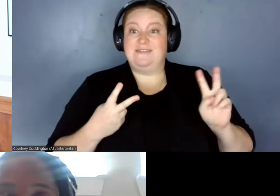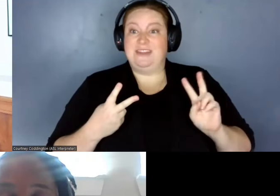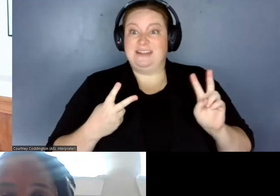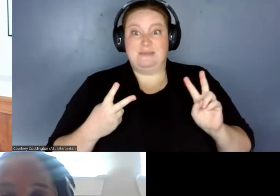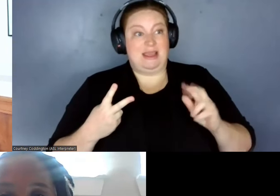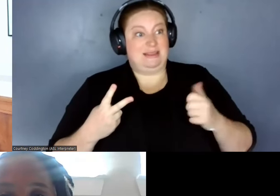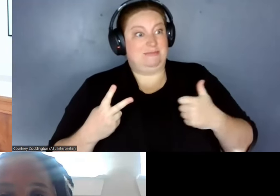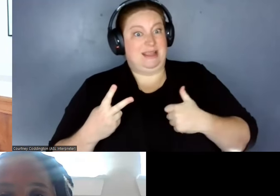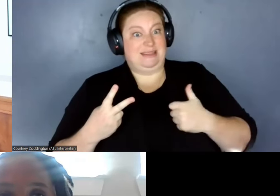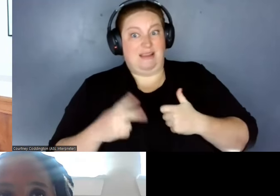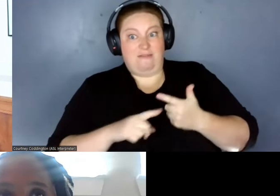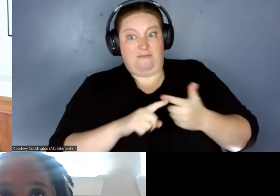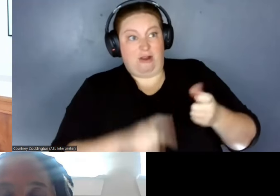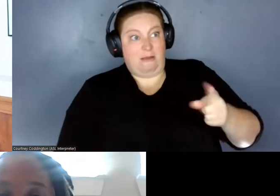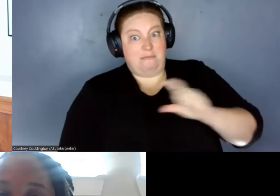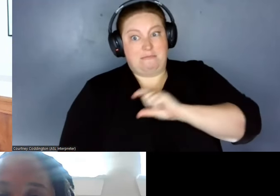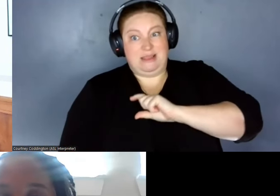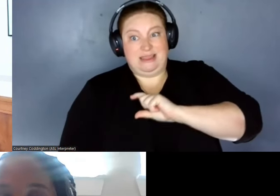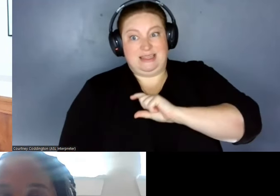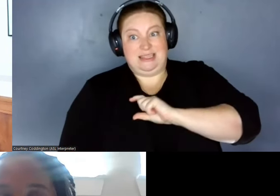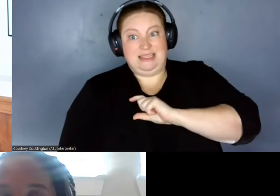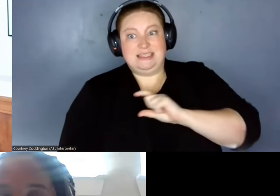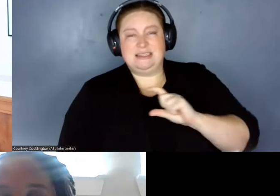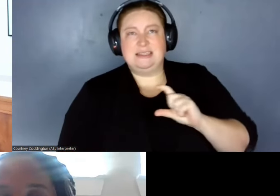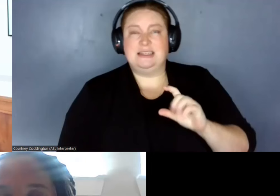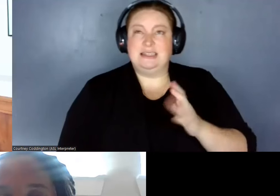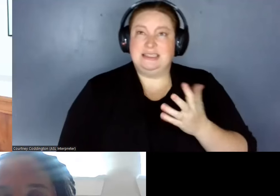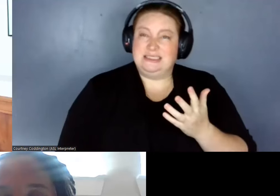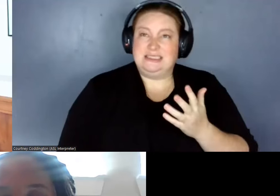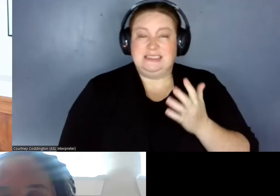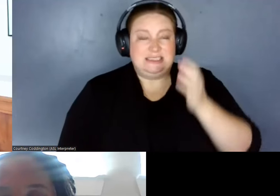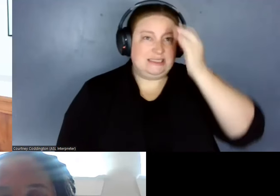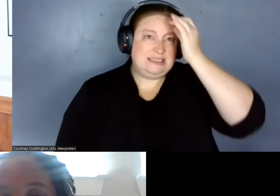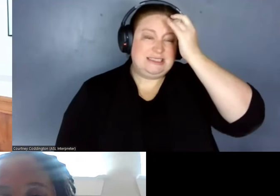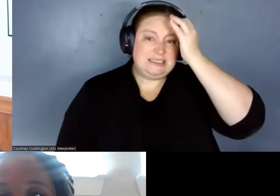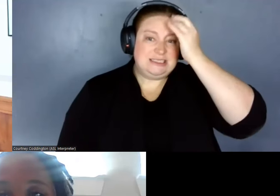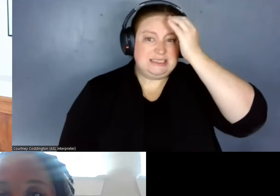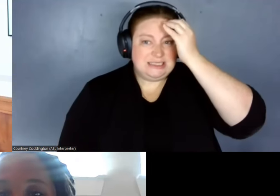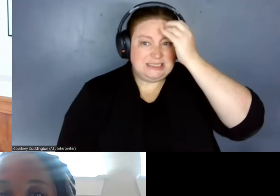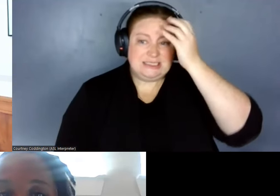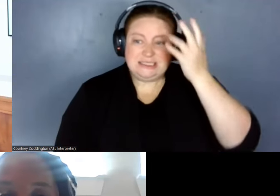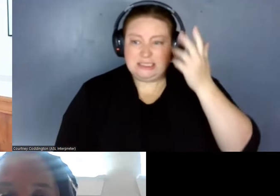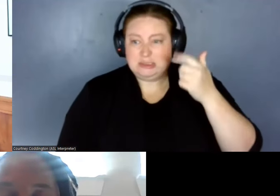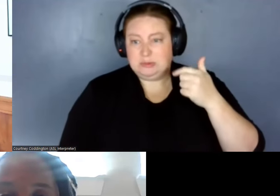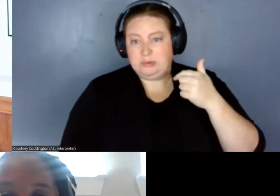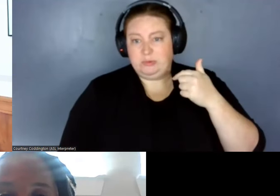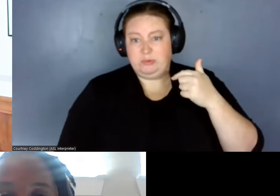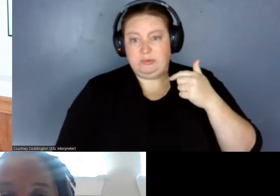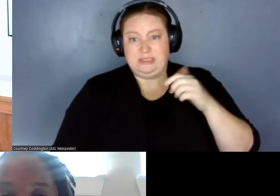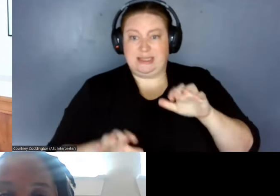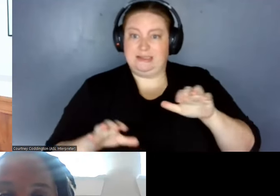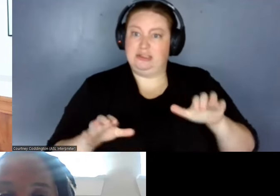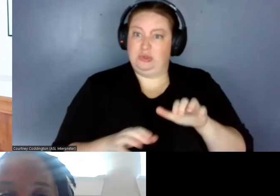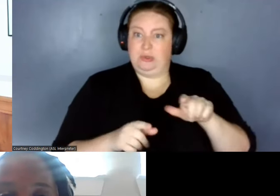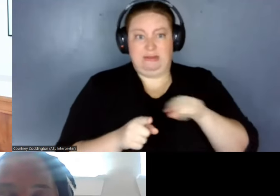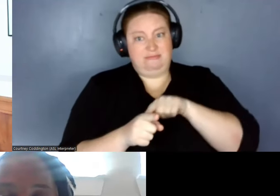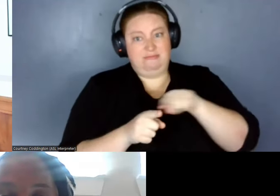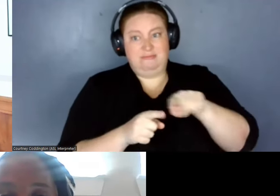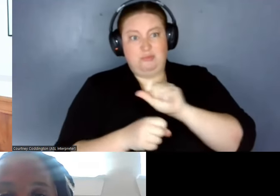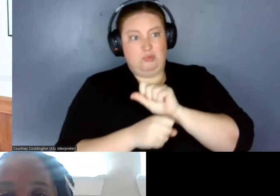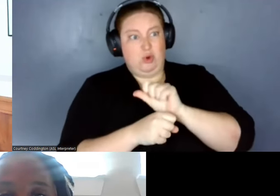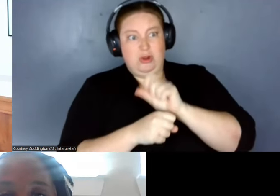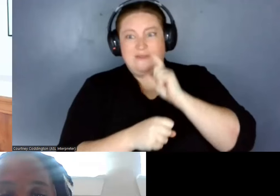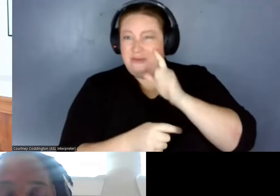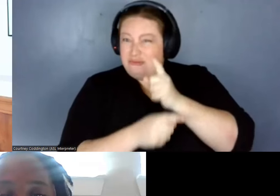police force, it had me thinking, was I in this line of work for the right